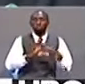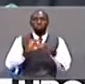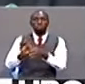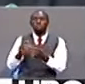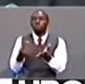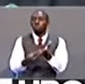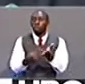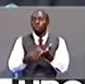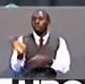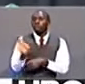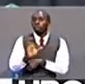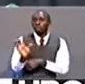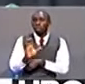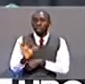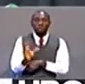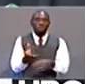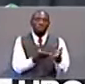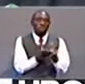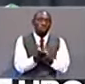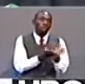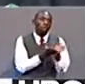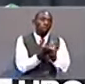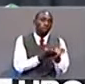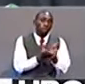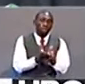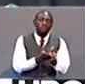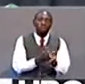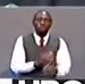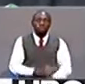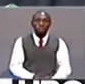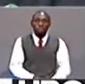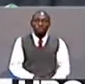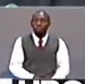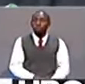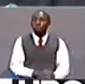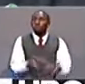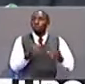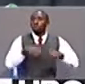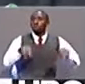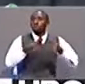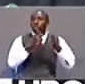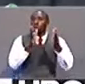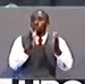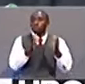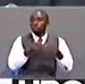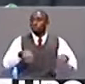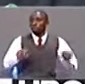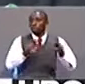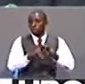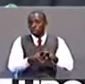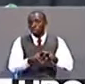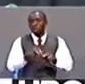of various goods and services and works. Currently, contracts worth